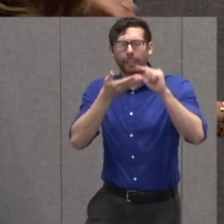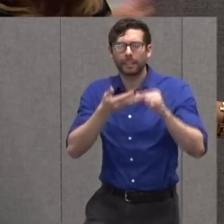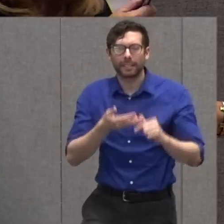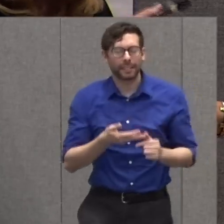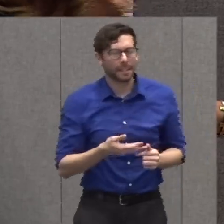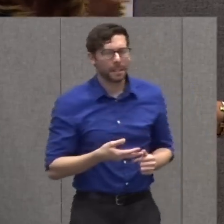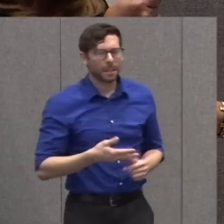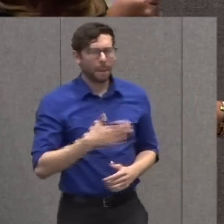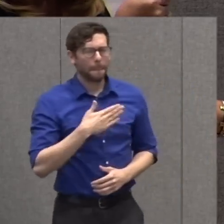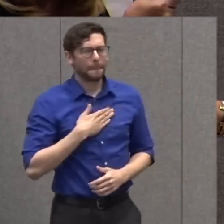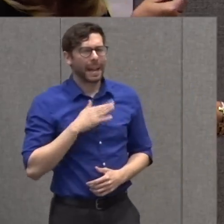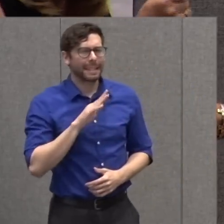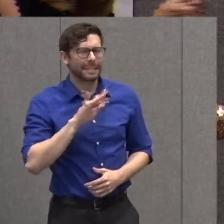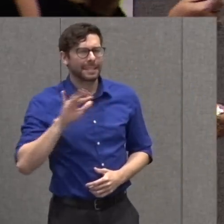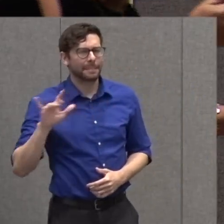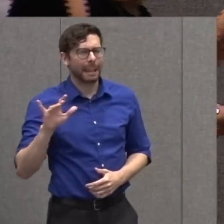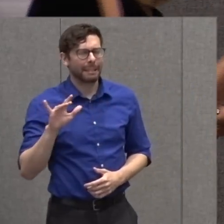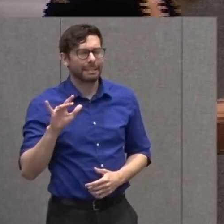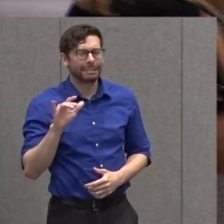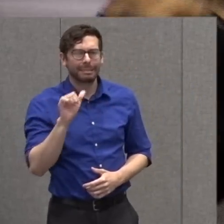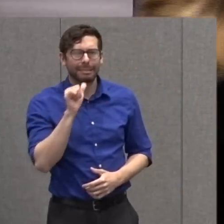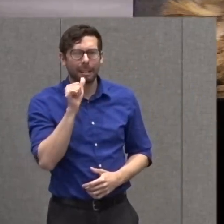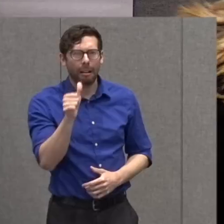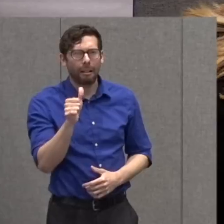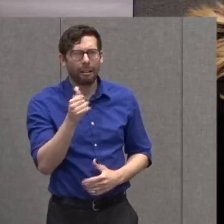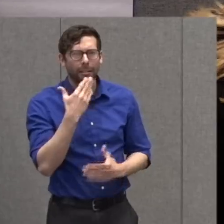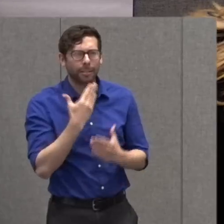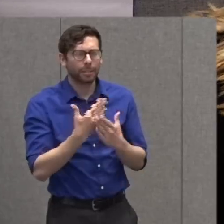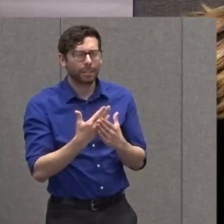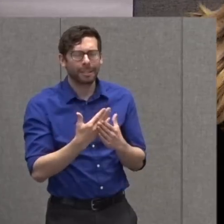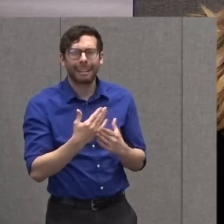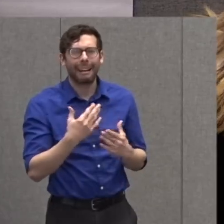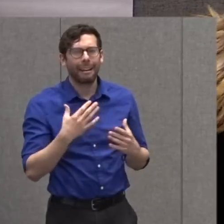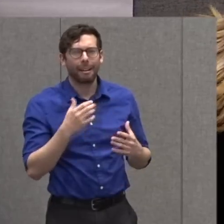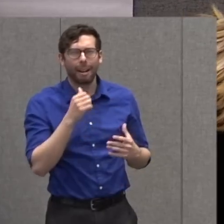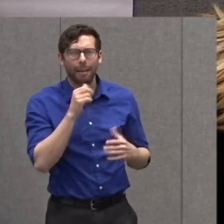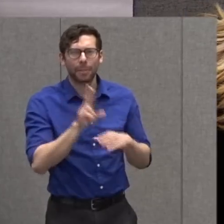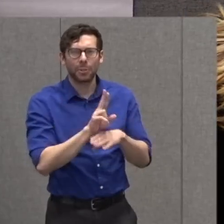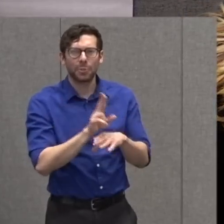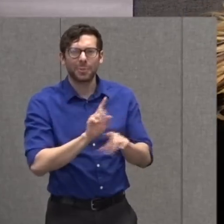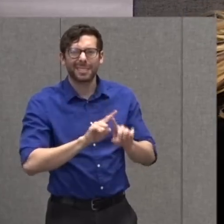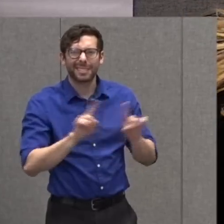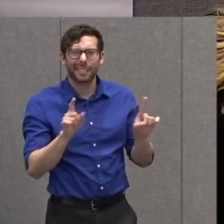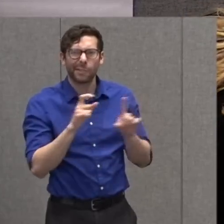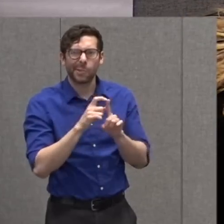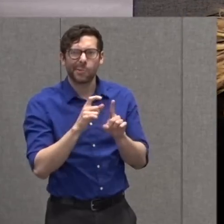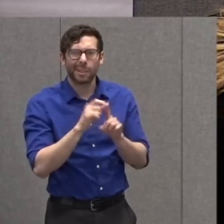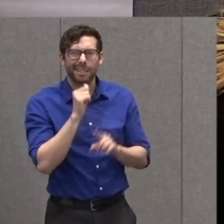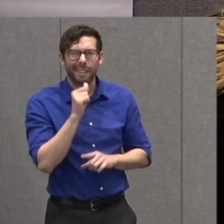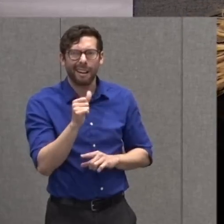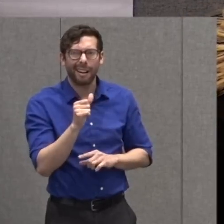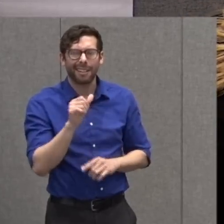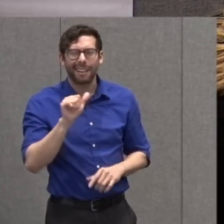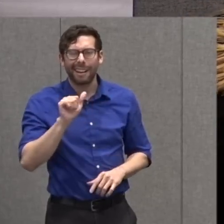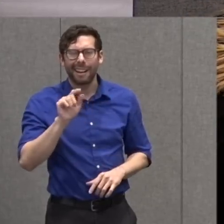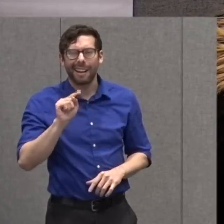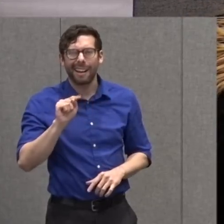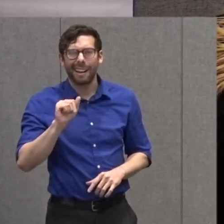to do a synonym to attach, and I'm going to write stick. Oh, they are sticking, yes.